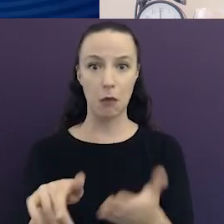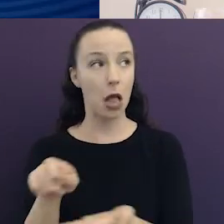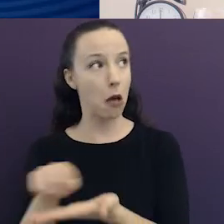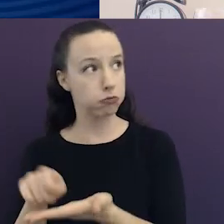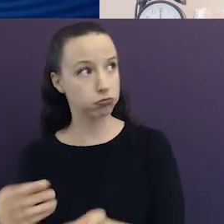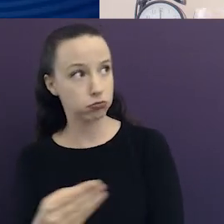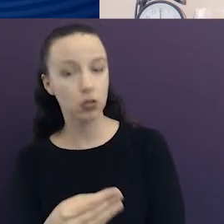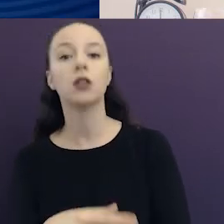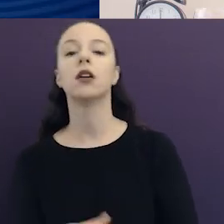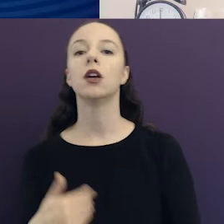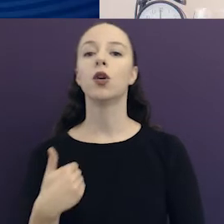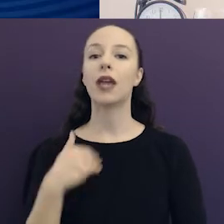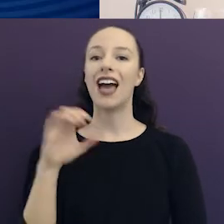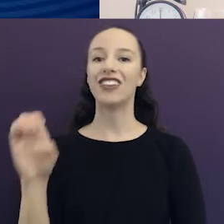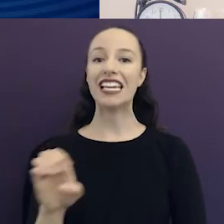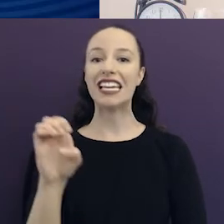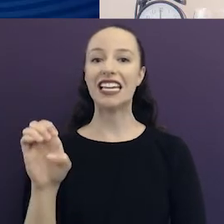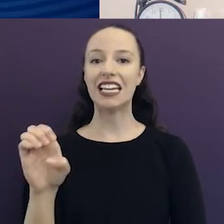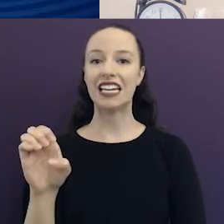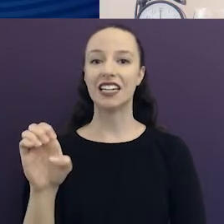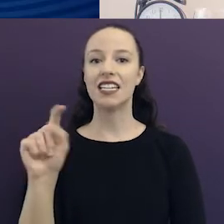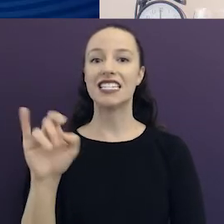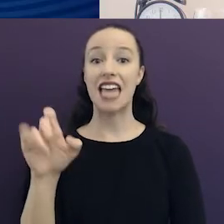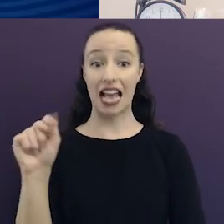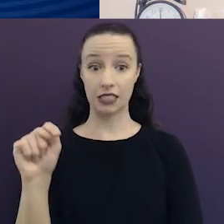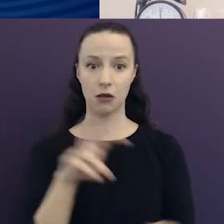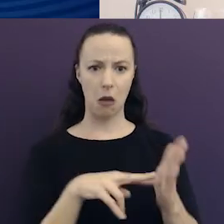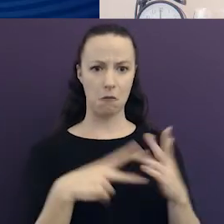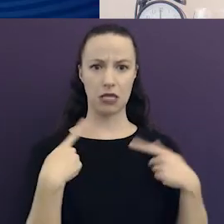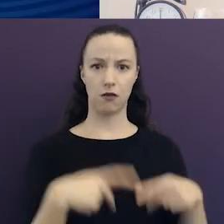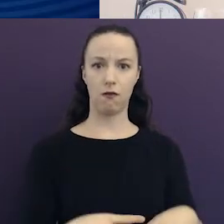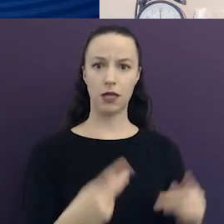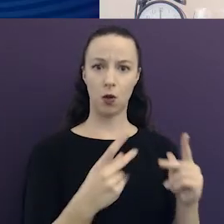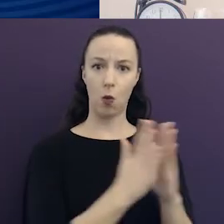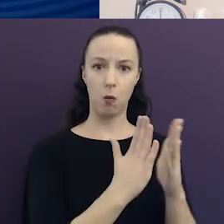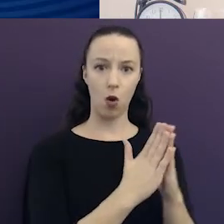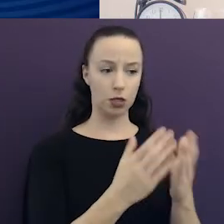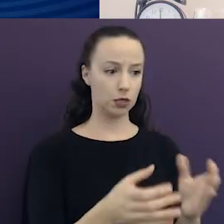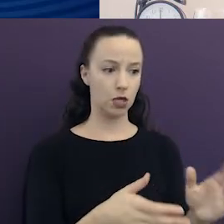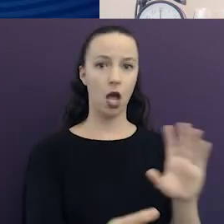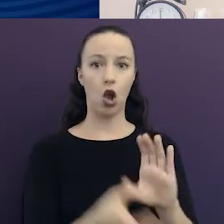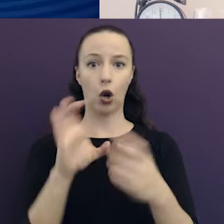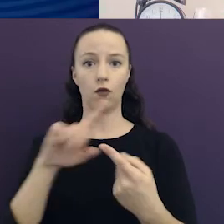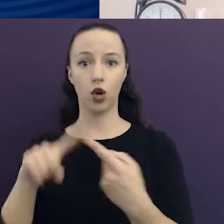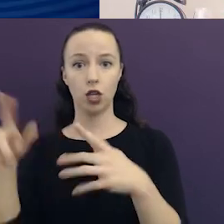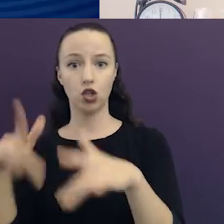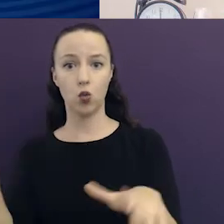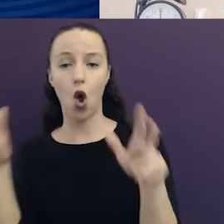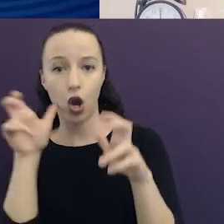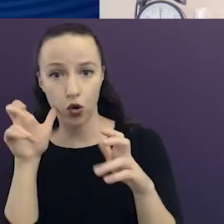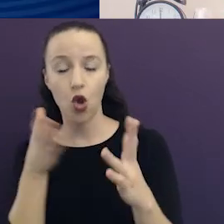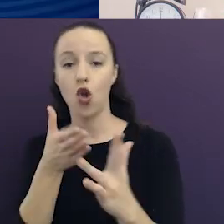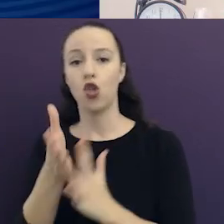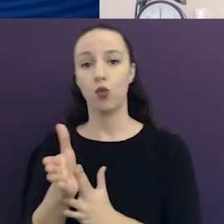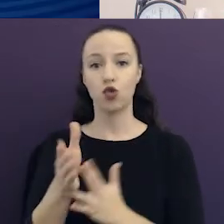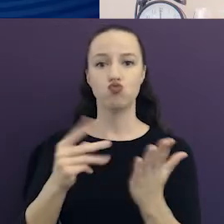taking services. We have e-text, so they can have their textbooks converted into audio through